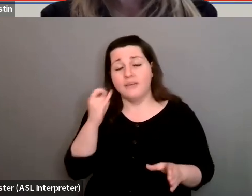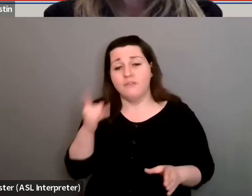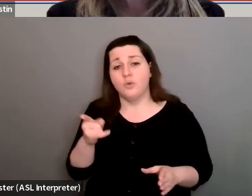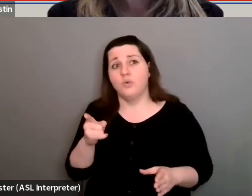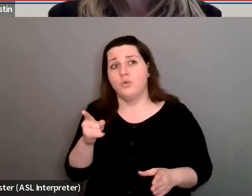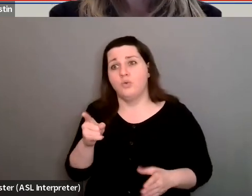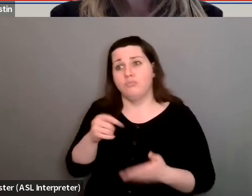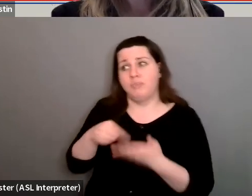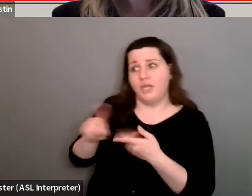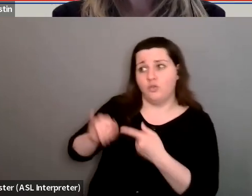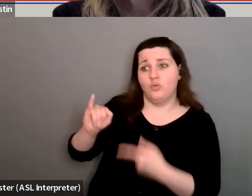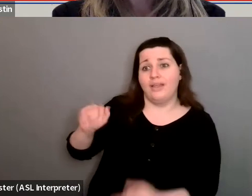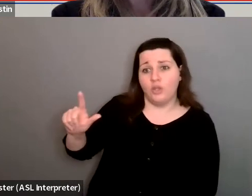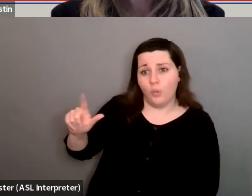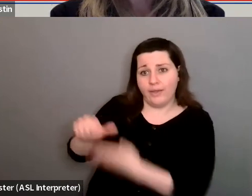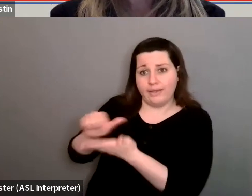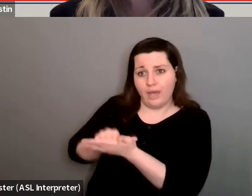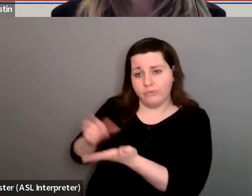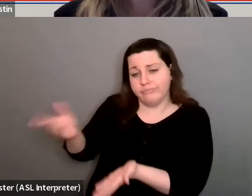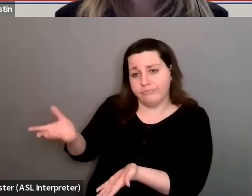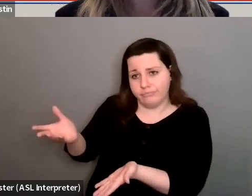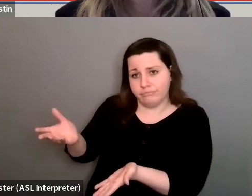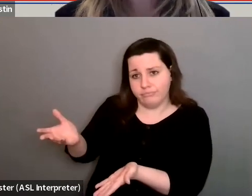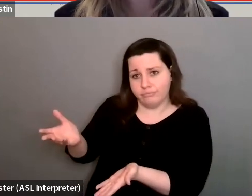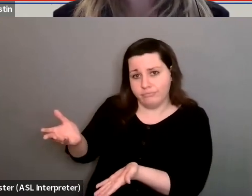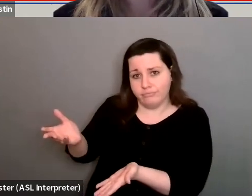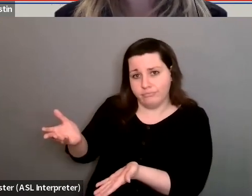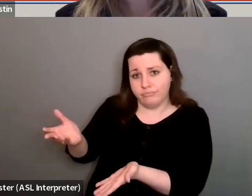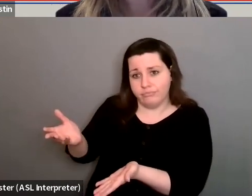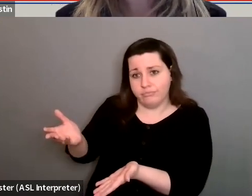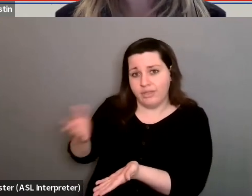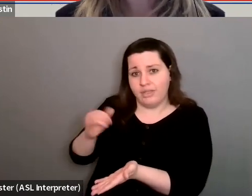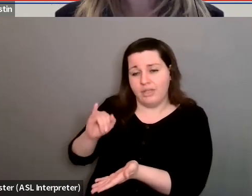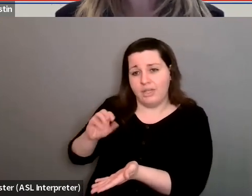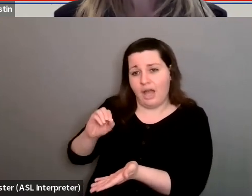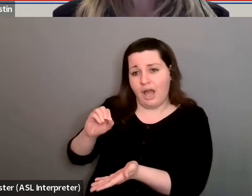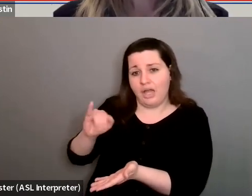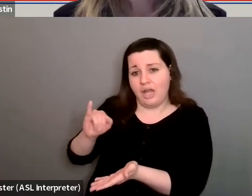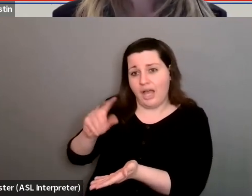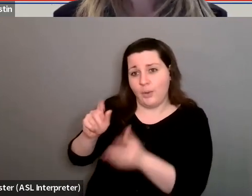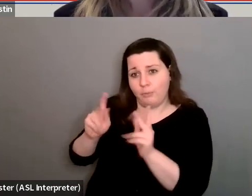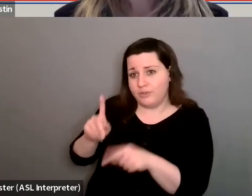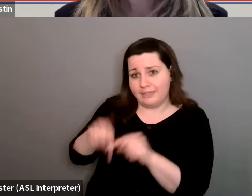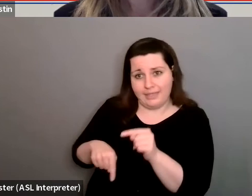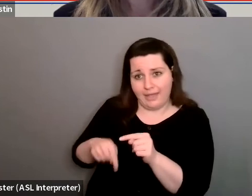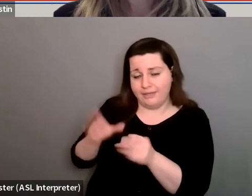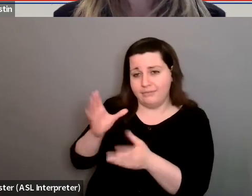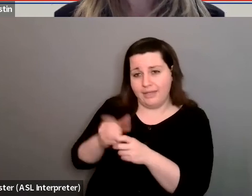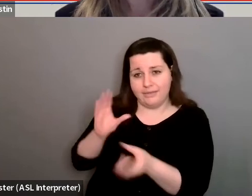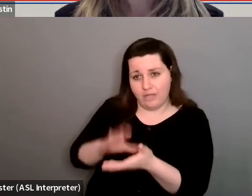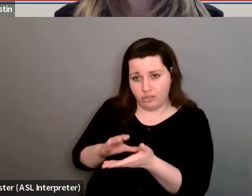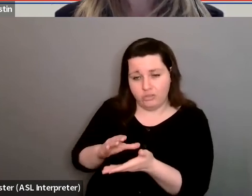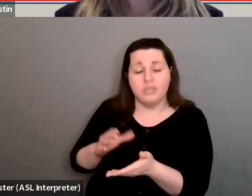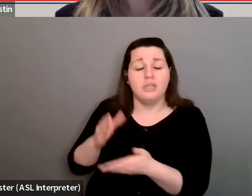Illinois account, an Iowan could not take a tax deduction for that. Some states have what